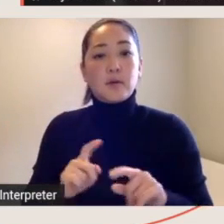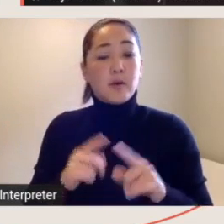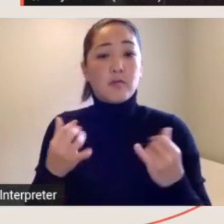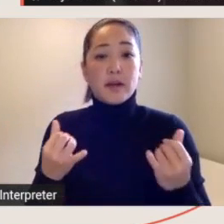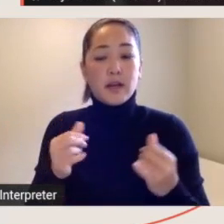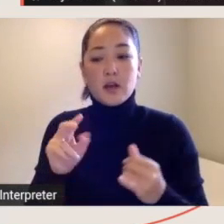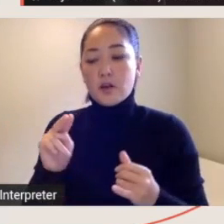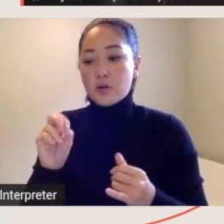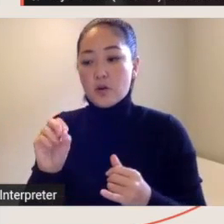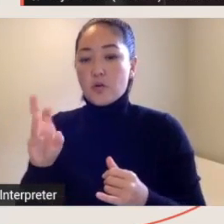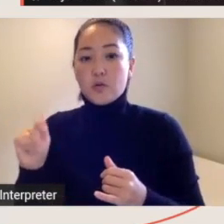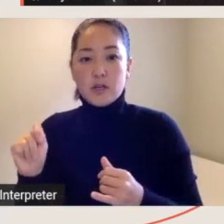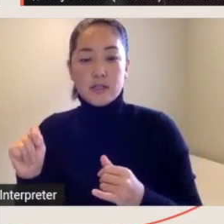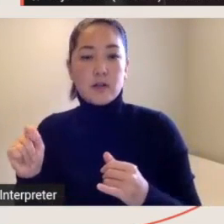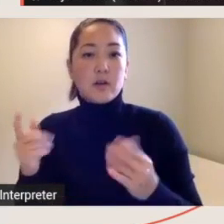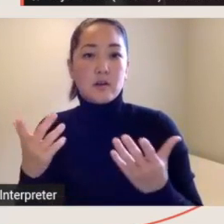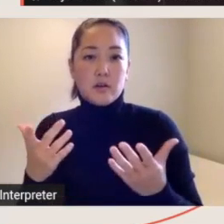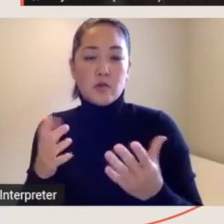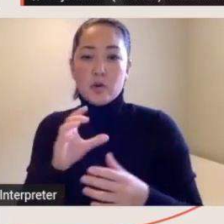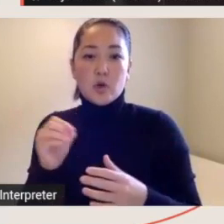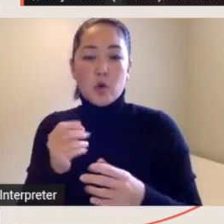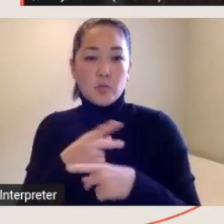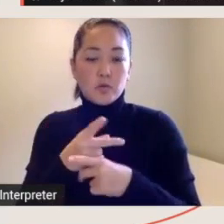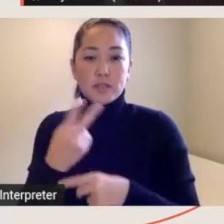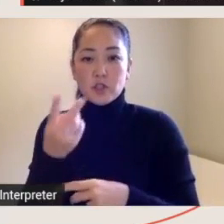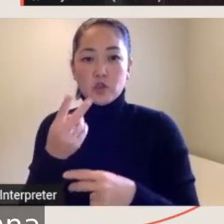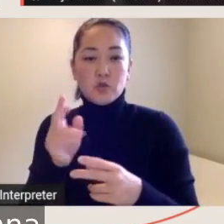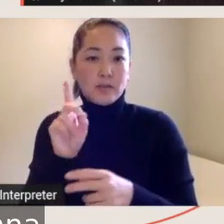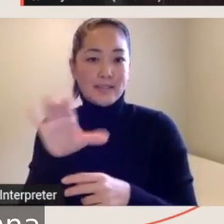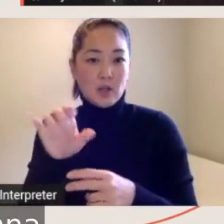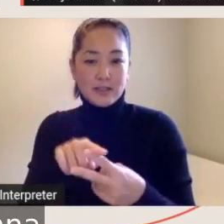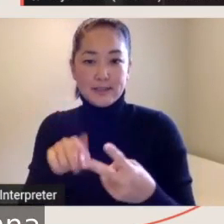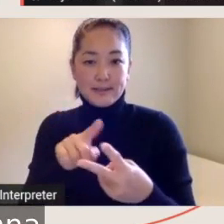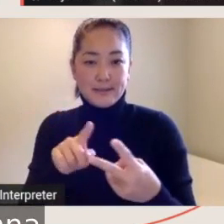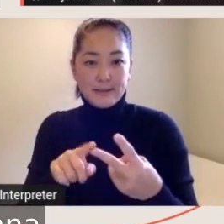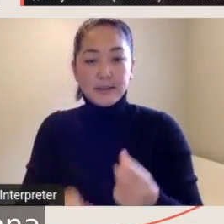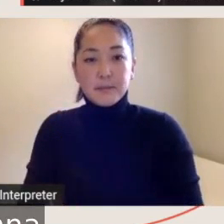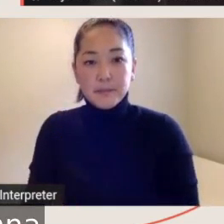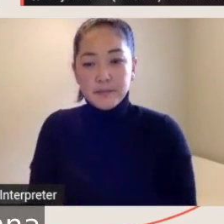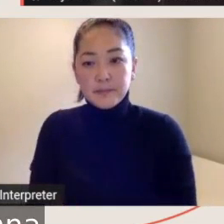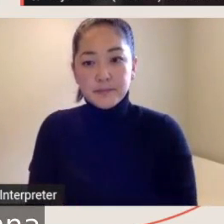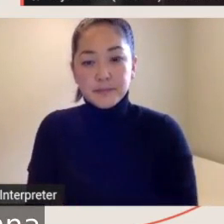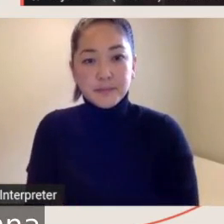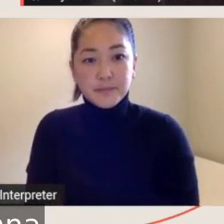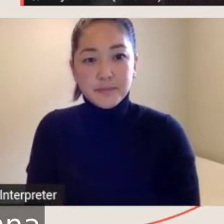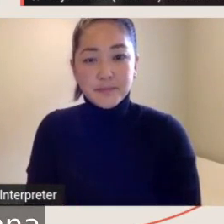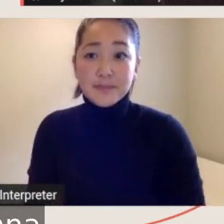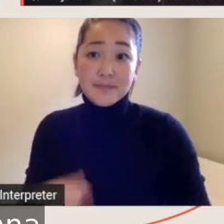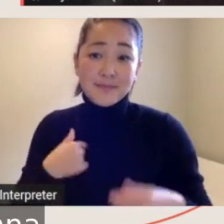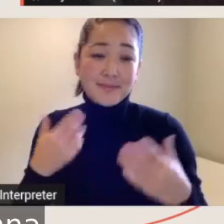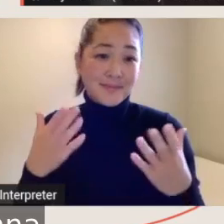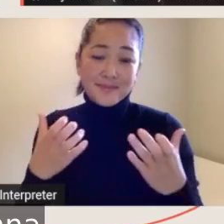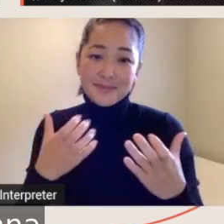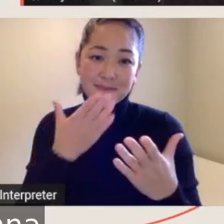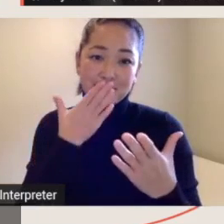No Cut wise, it's these two films that we are co-producing. Amazing. Well, I just want to say such